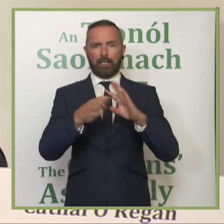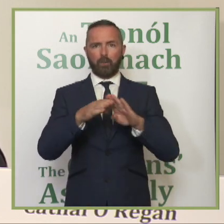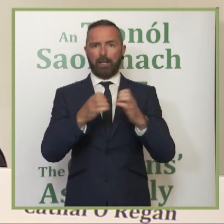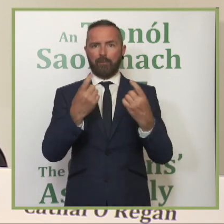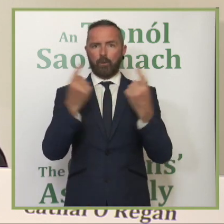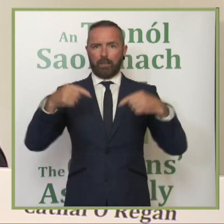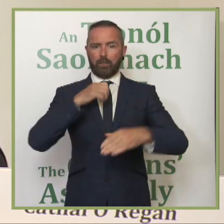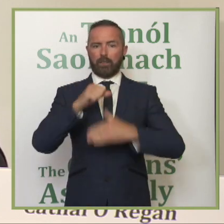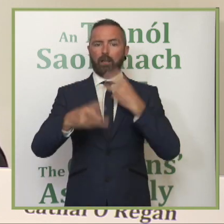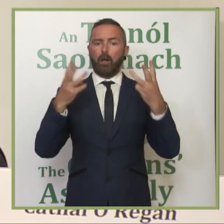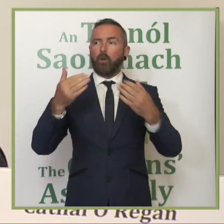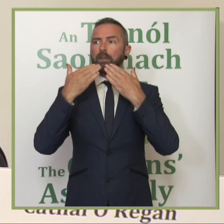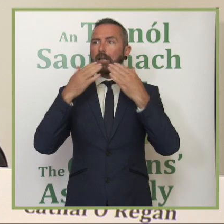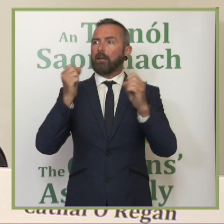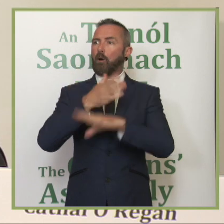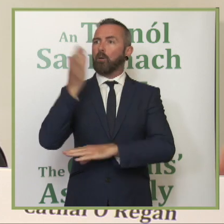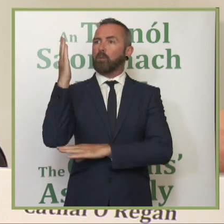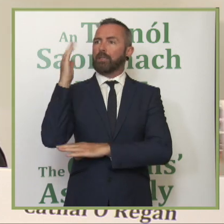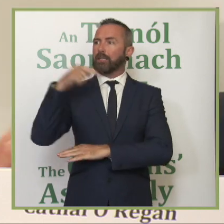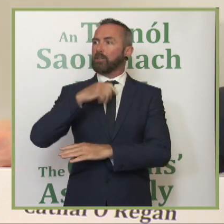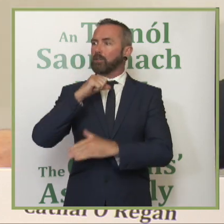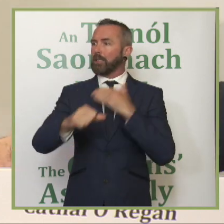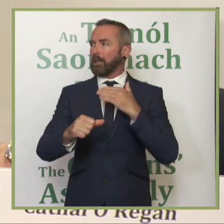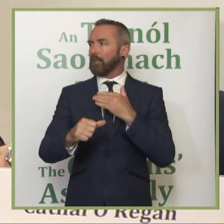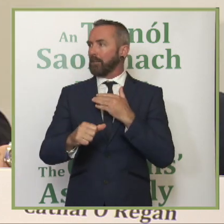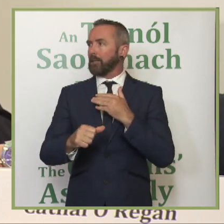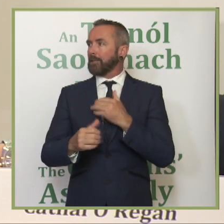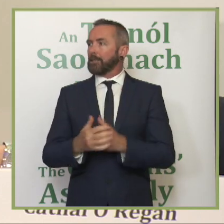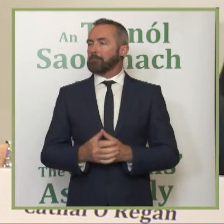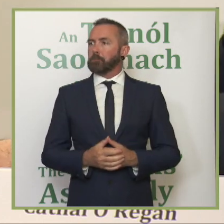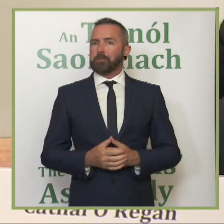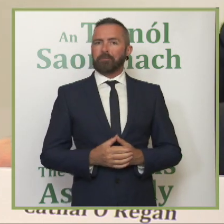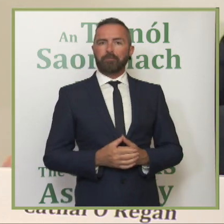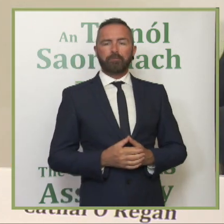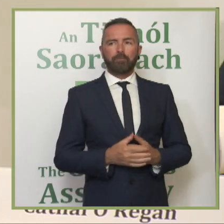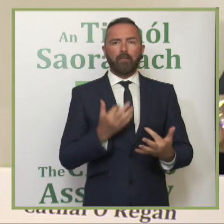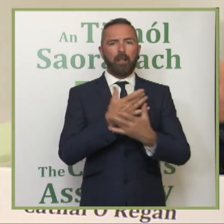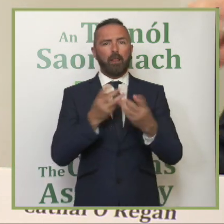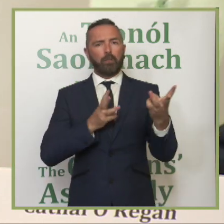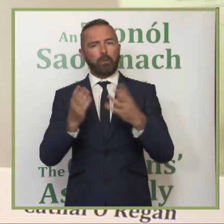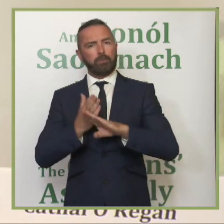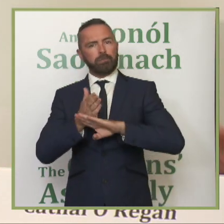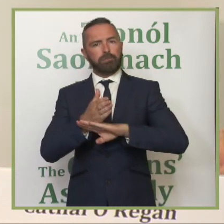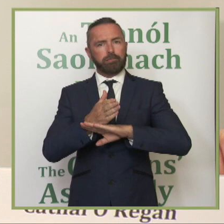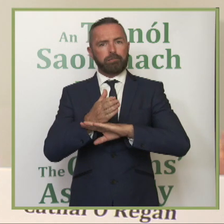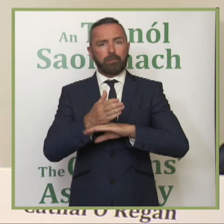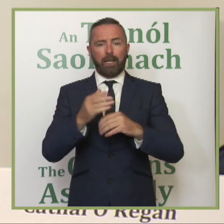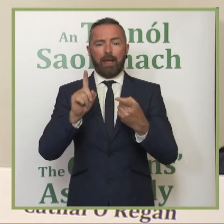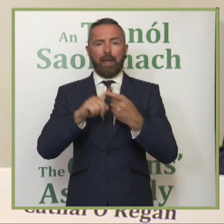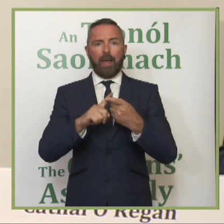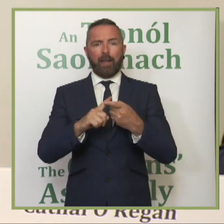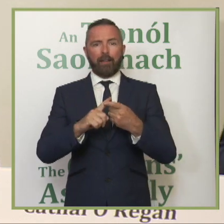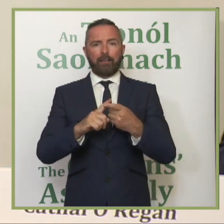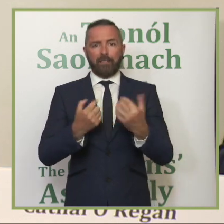I do want to thank all of our presenters who are here today with us. They really put a lot of work into this, and even that fireside chat, I was